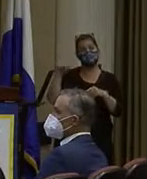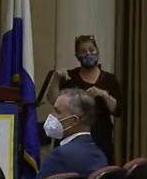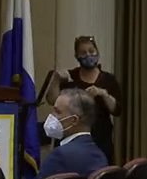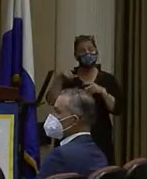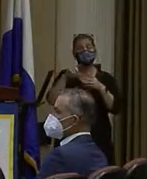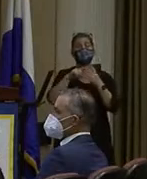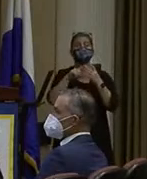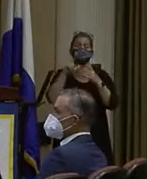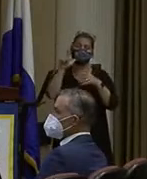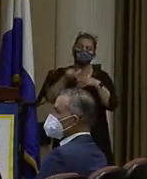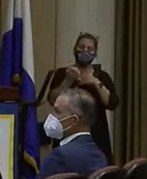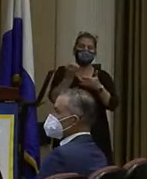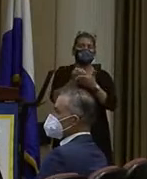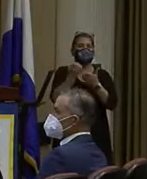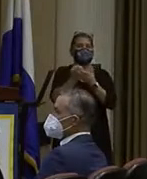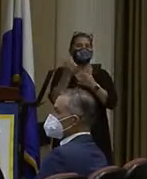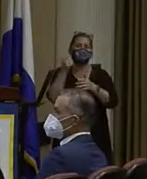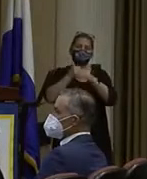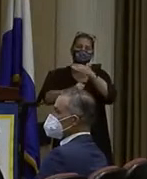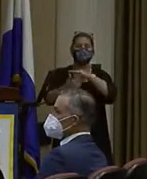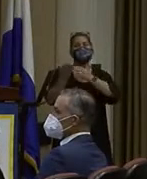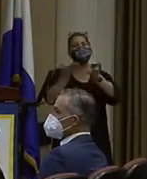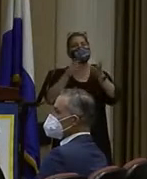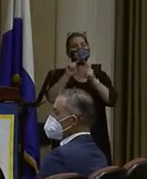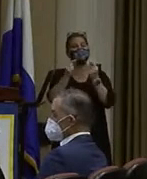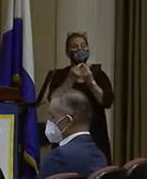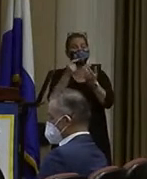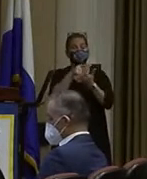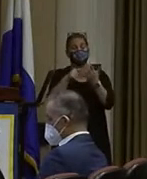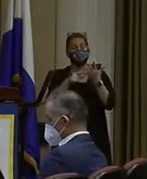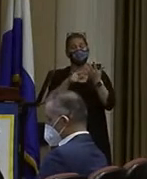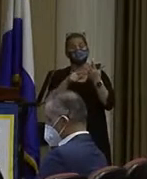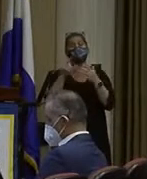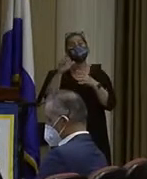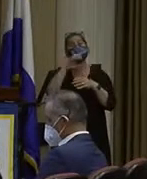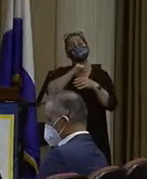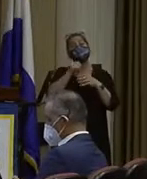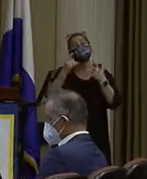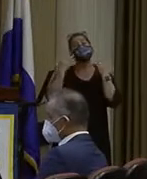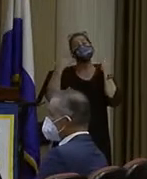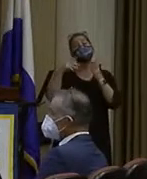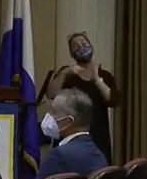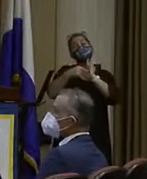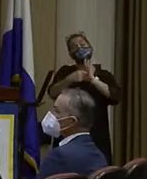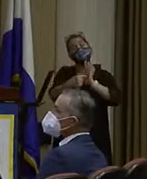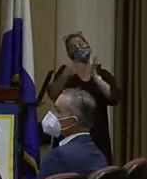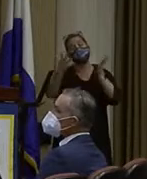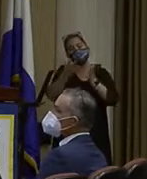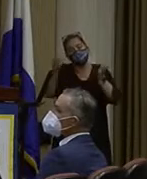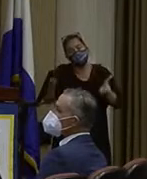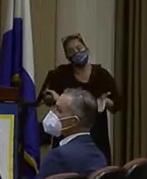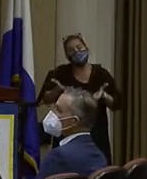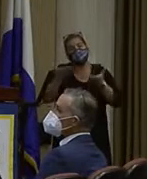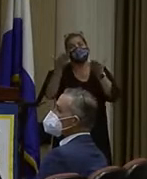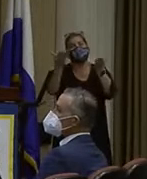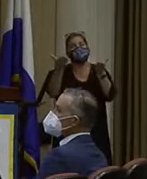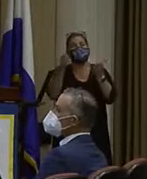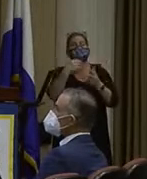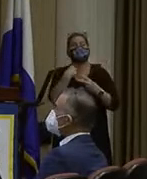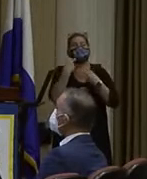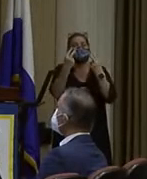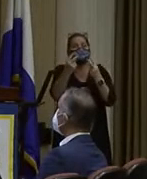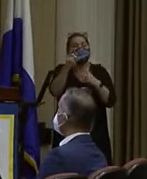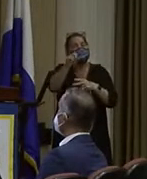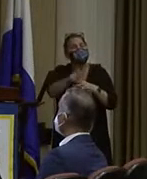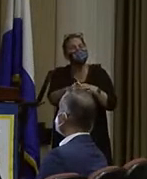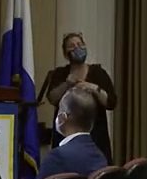low-income households, and other underserved groups. The age-friendly model itself seeks to amplify the voices, concerns, needs, and